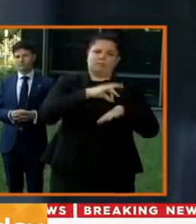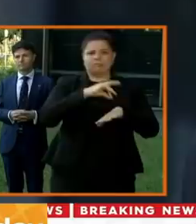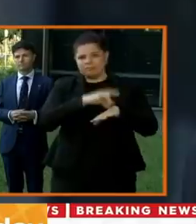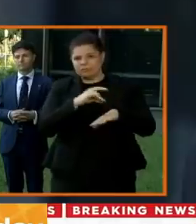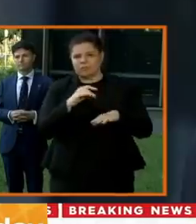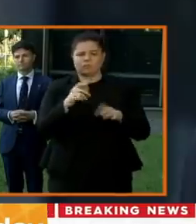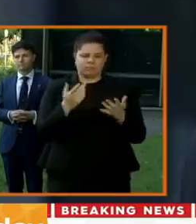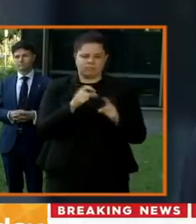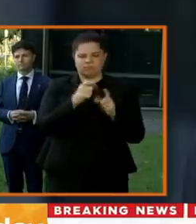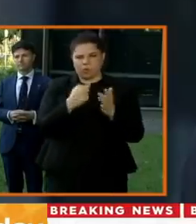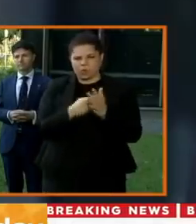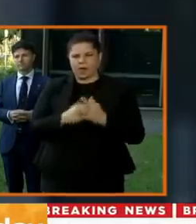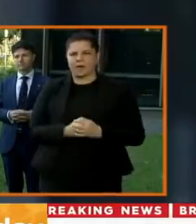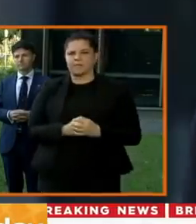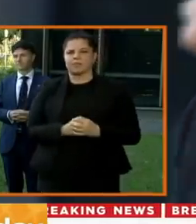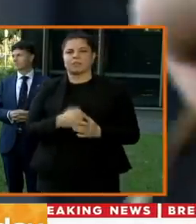of those are ventilated.